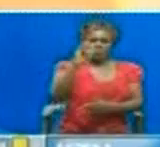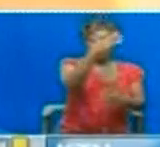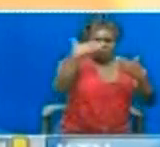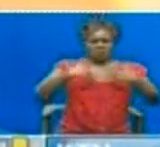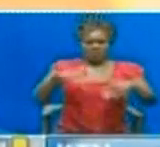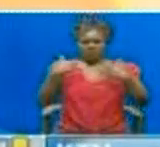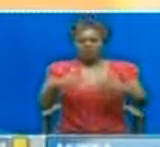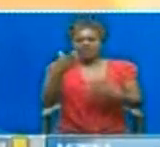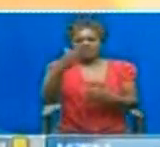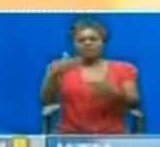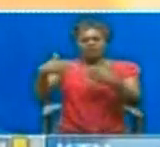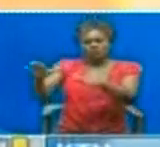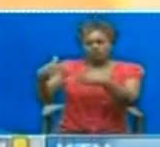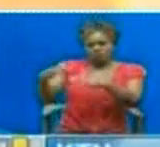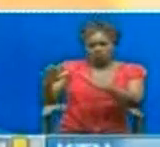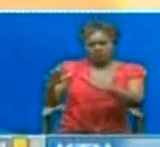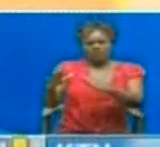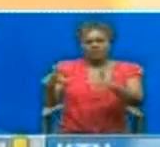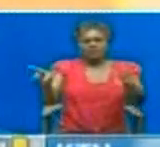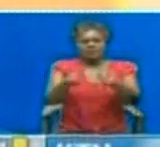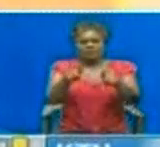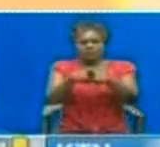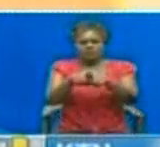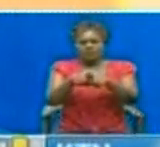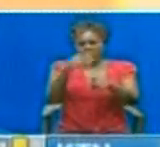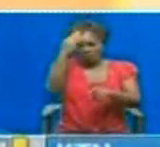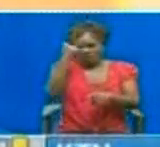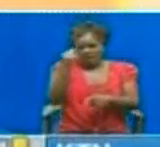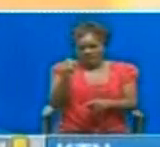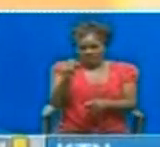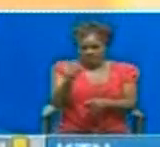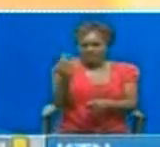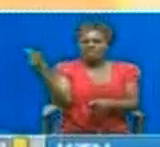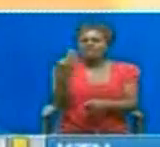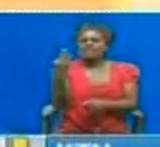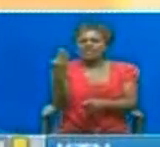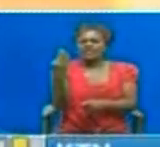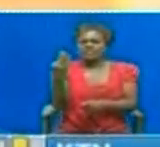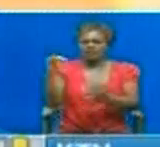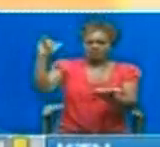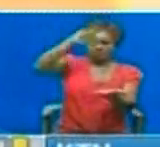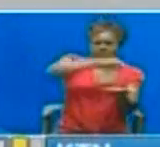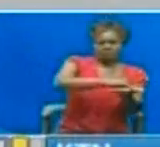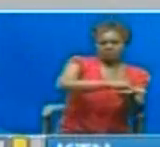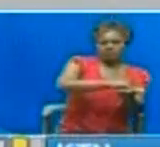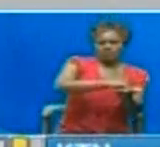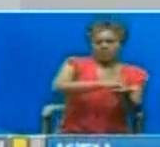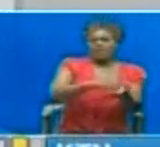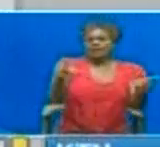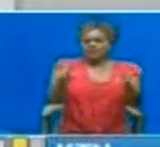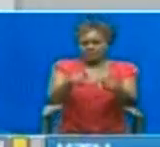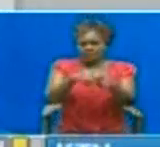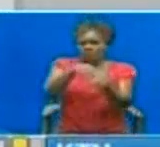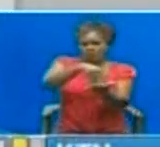they do lose out in certain ways because the fertilizer imports are now more expensive. Despite a